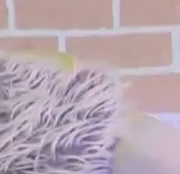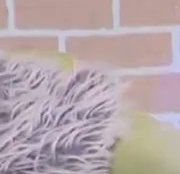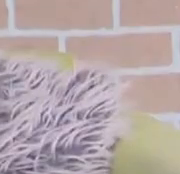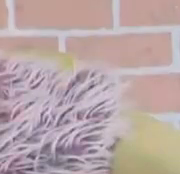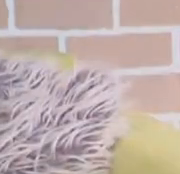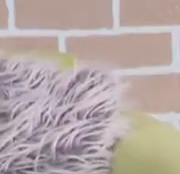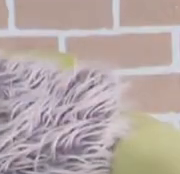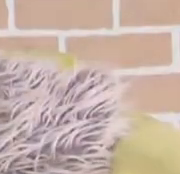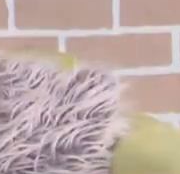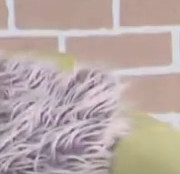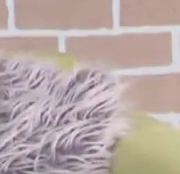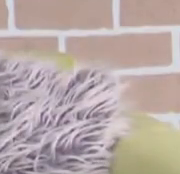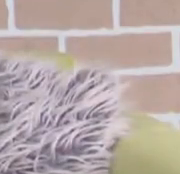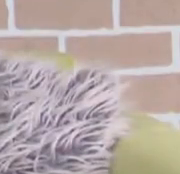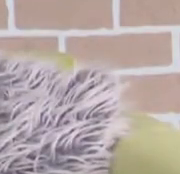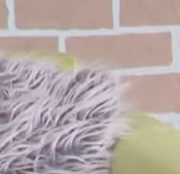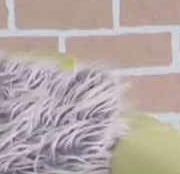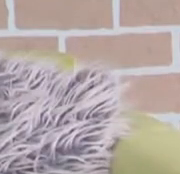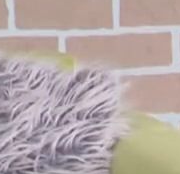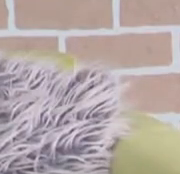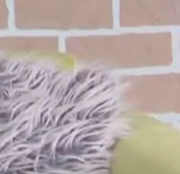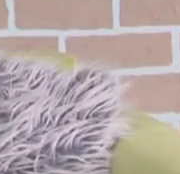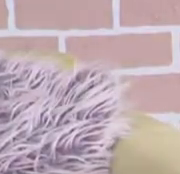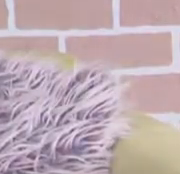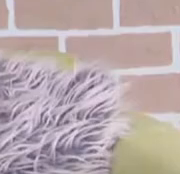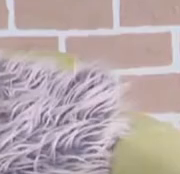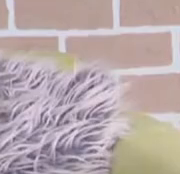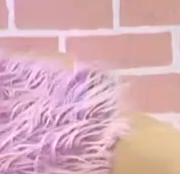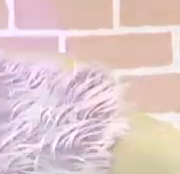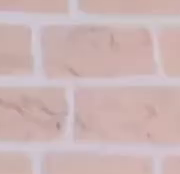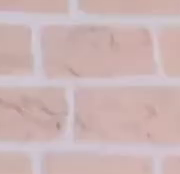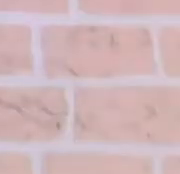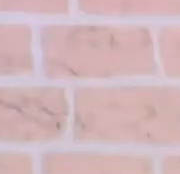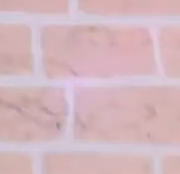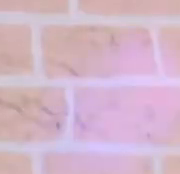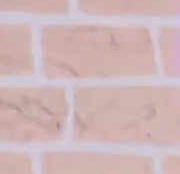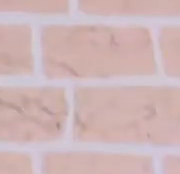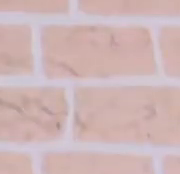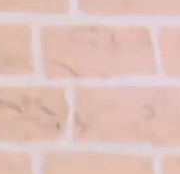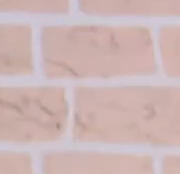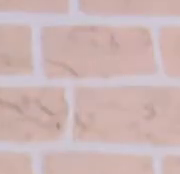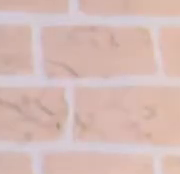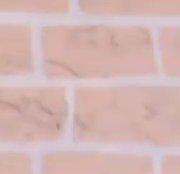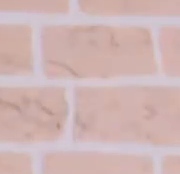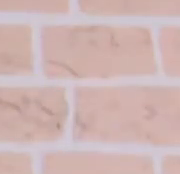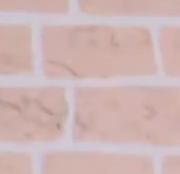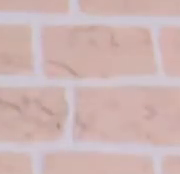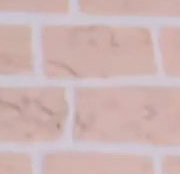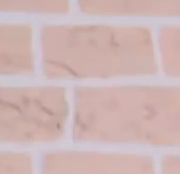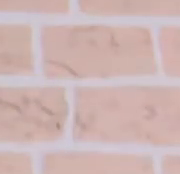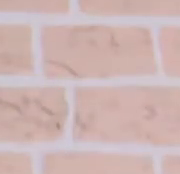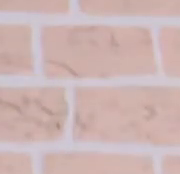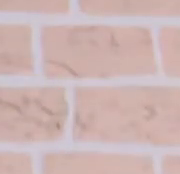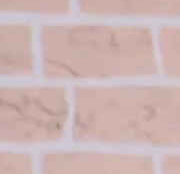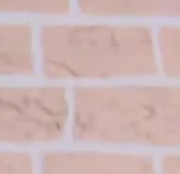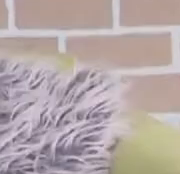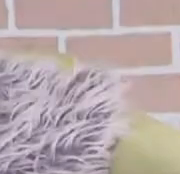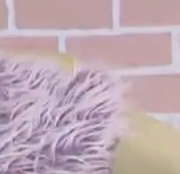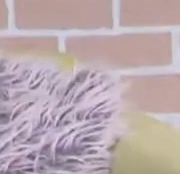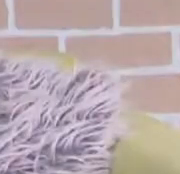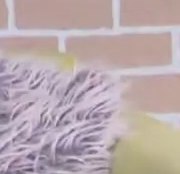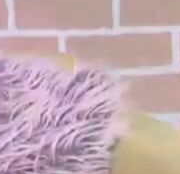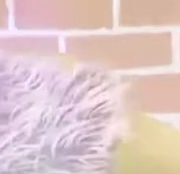Hello everyone and welcome to the show. You know the vibe, it's the beat down. The time is 8 p.m. It's time for you to relax, sit